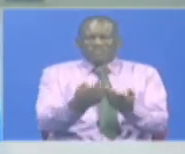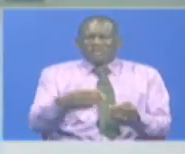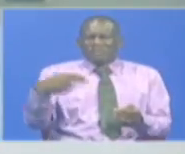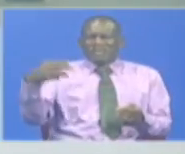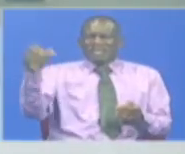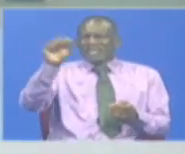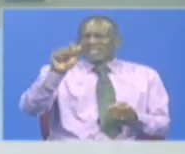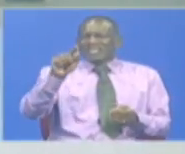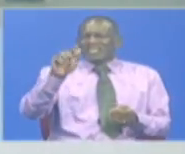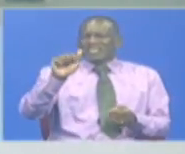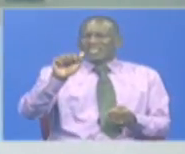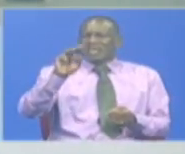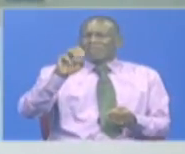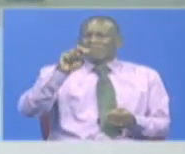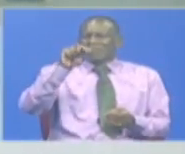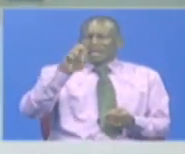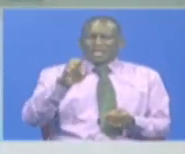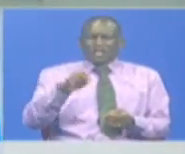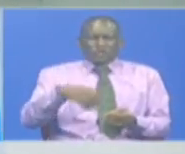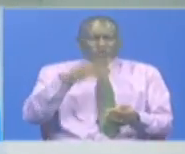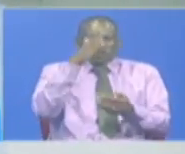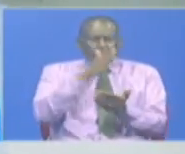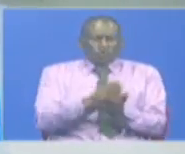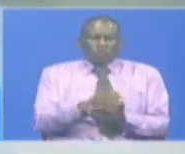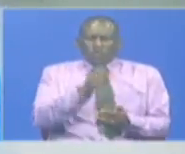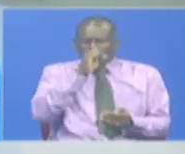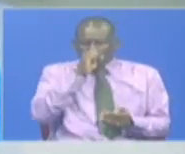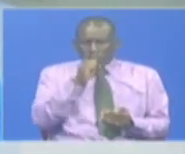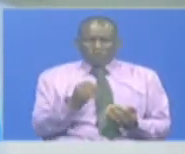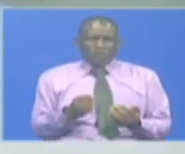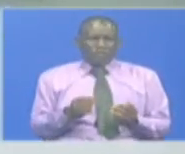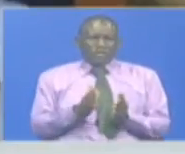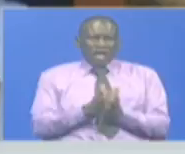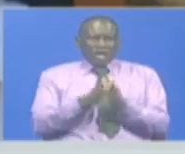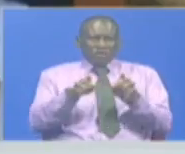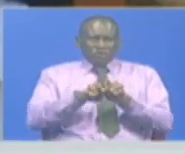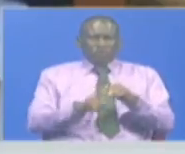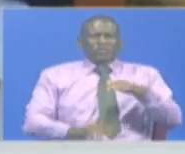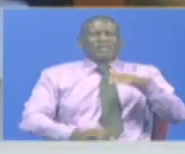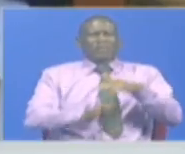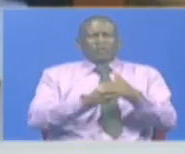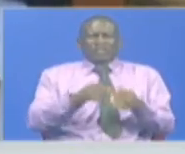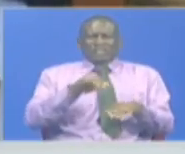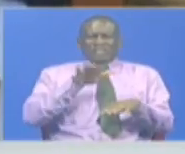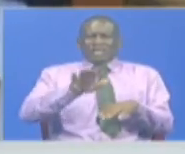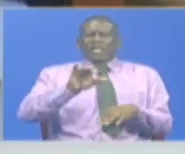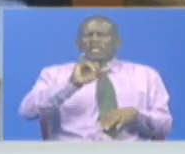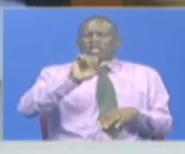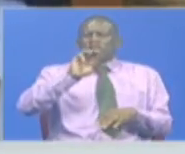sedate the irritation and the coughing. We even boost their immunity. And